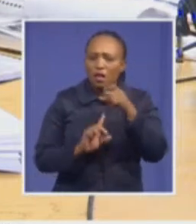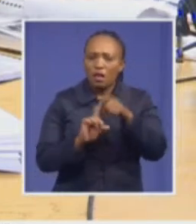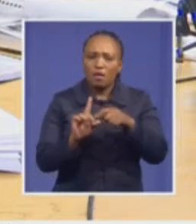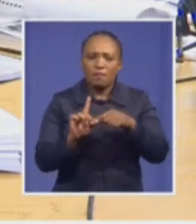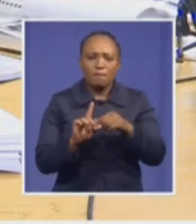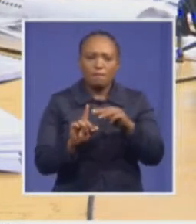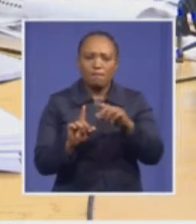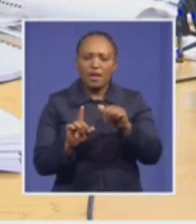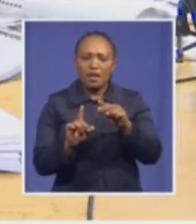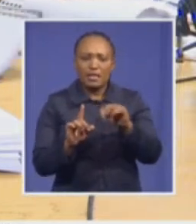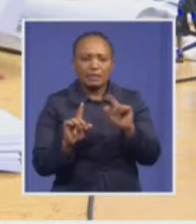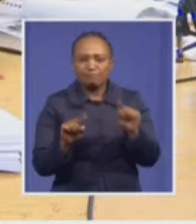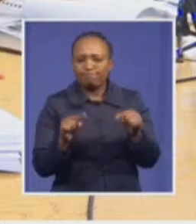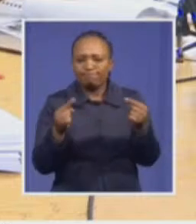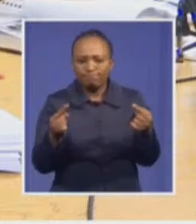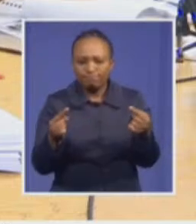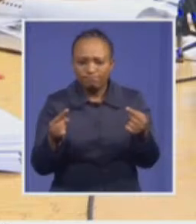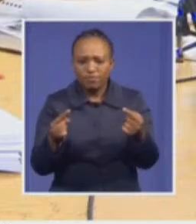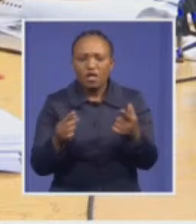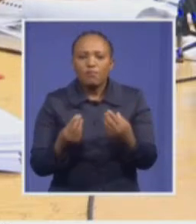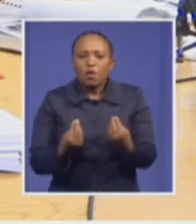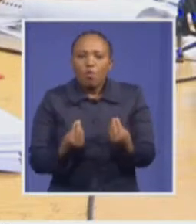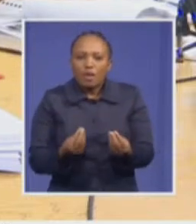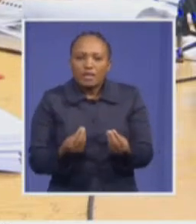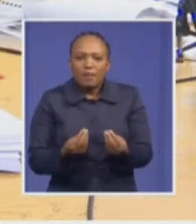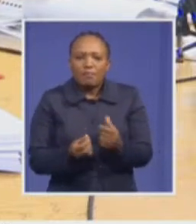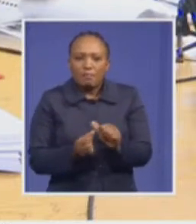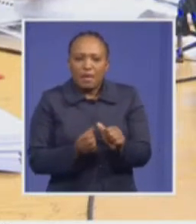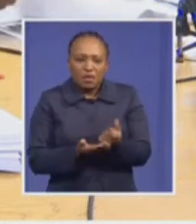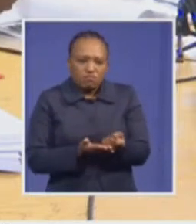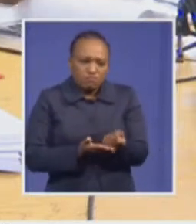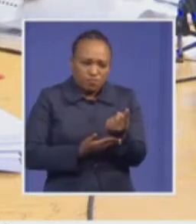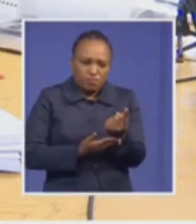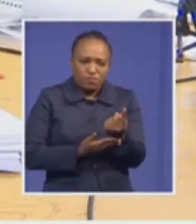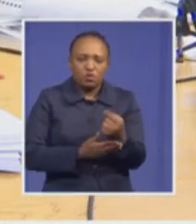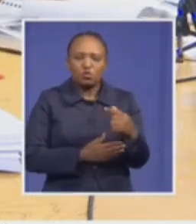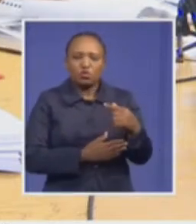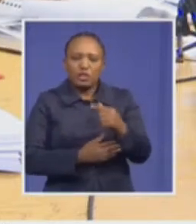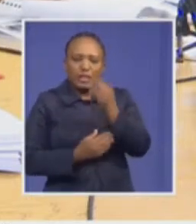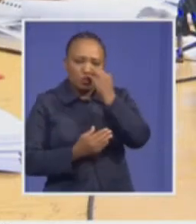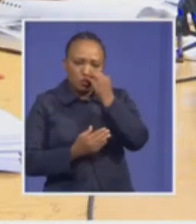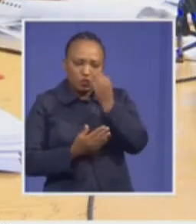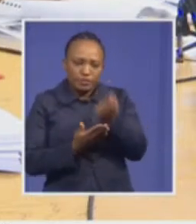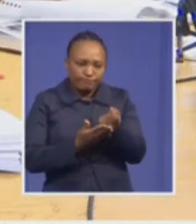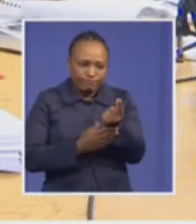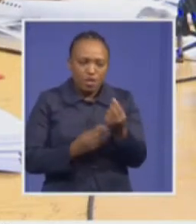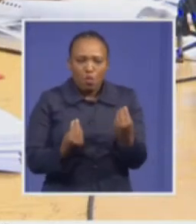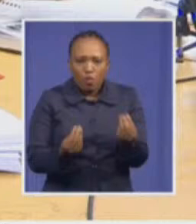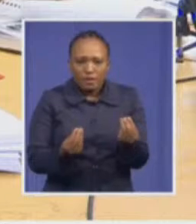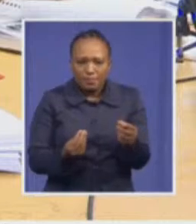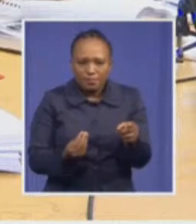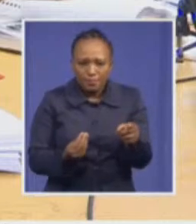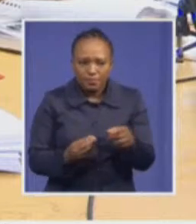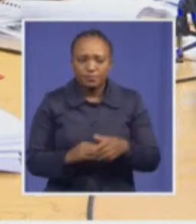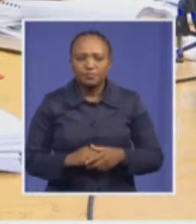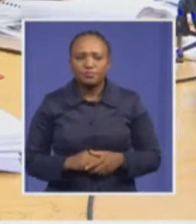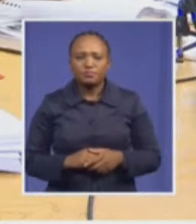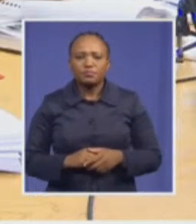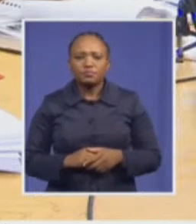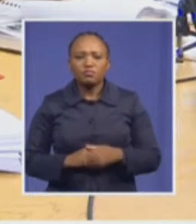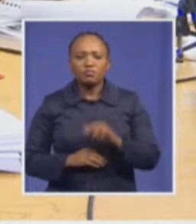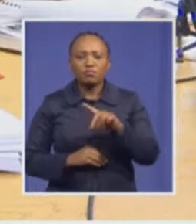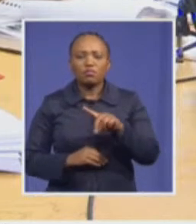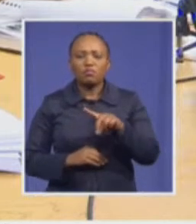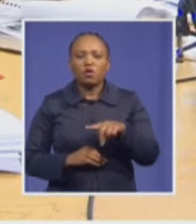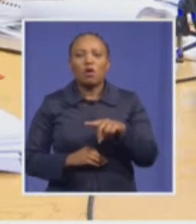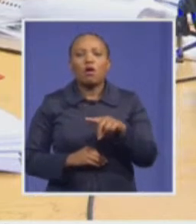WhatsApp messages to G News to say, look, I've now been called by these lawyers.